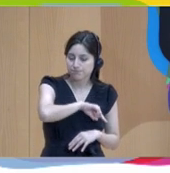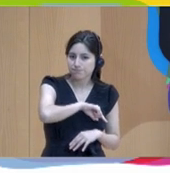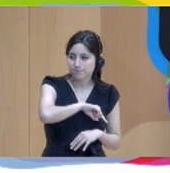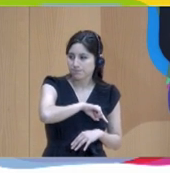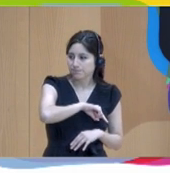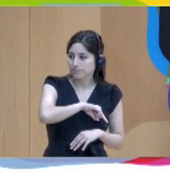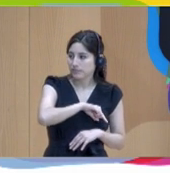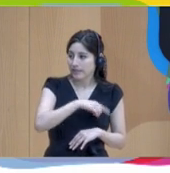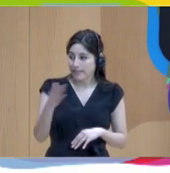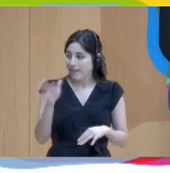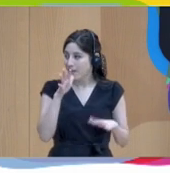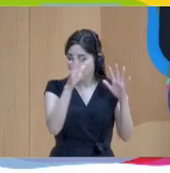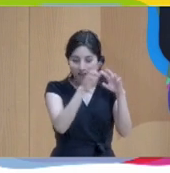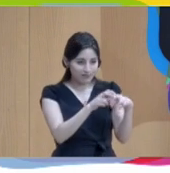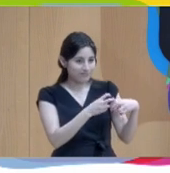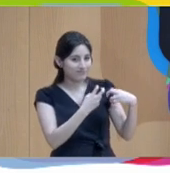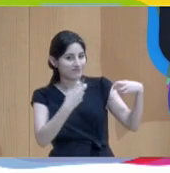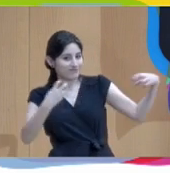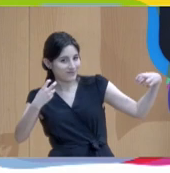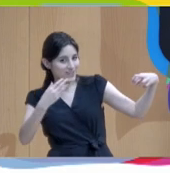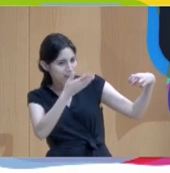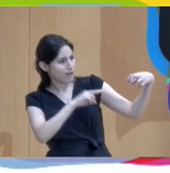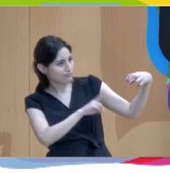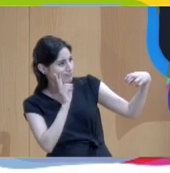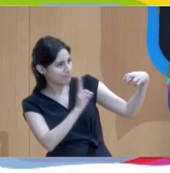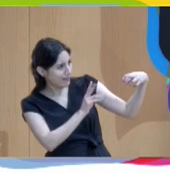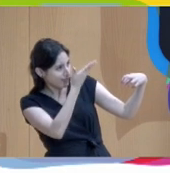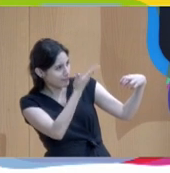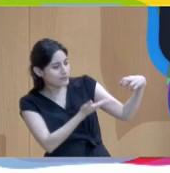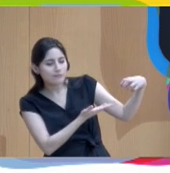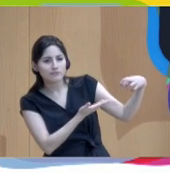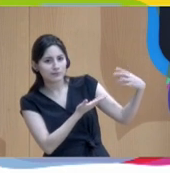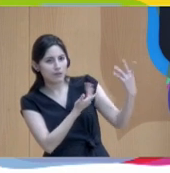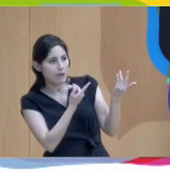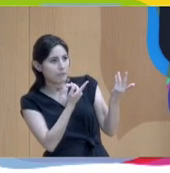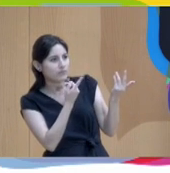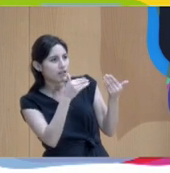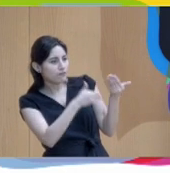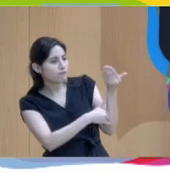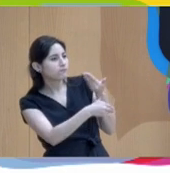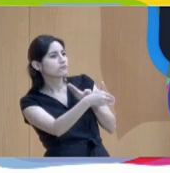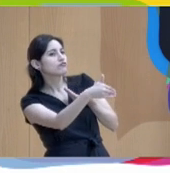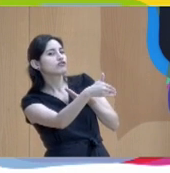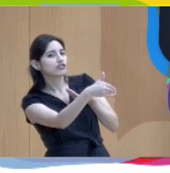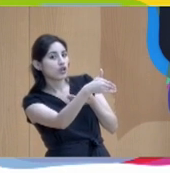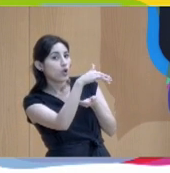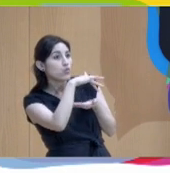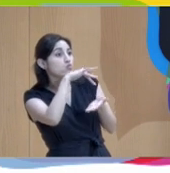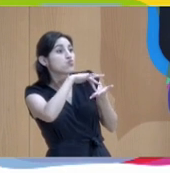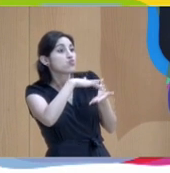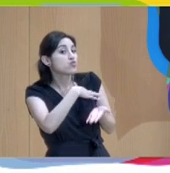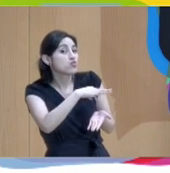speak about what should be, what is going to happen in the future that you are very in